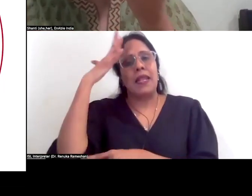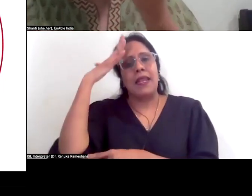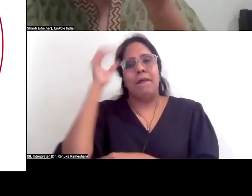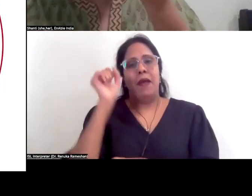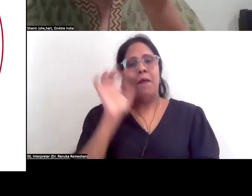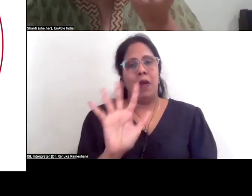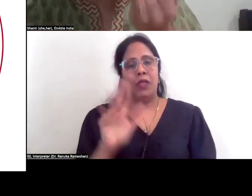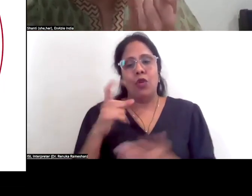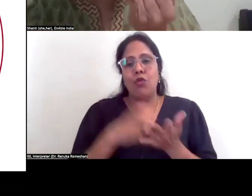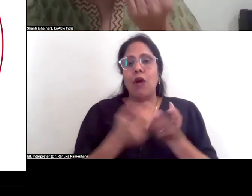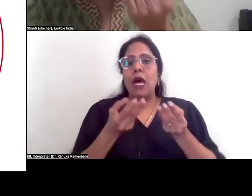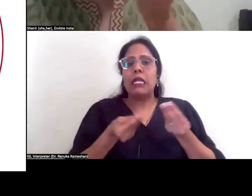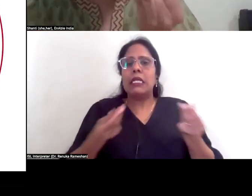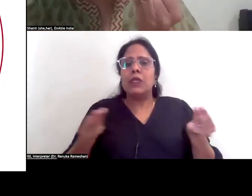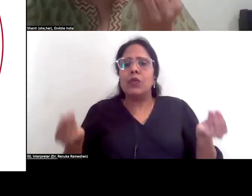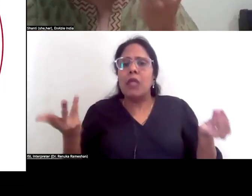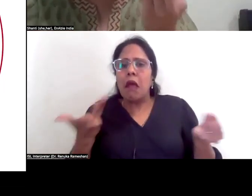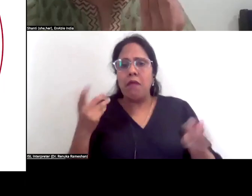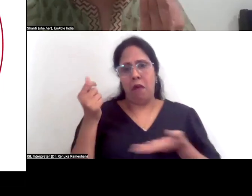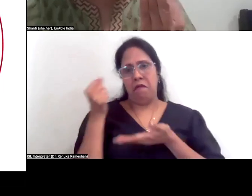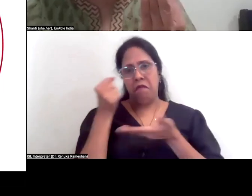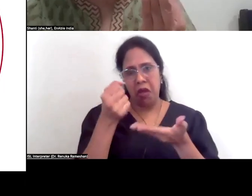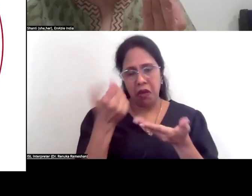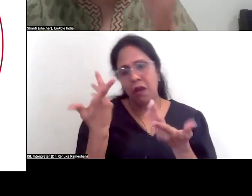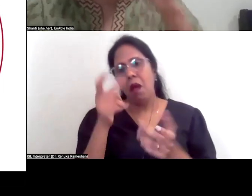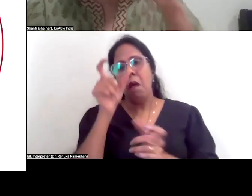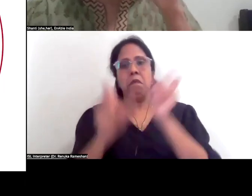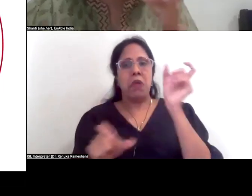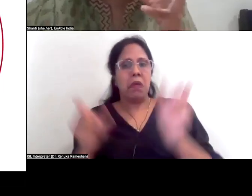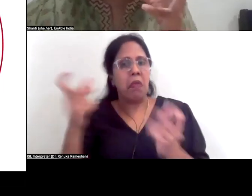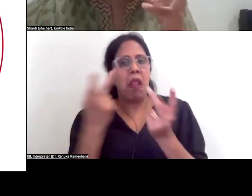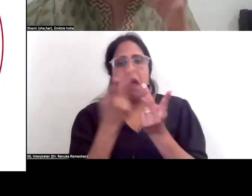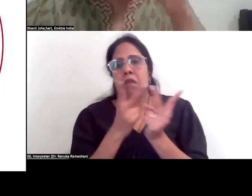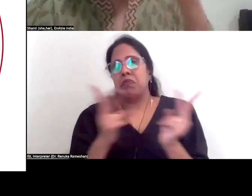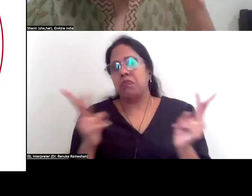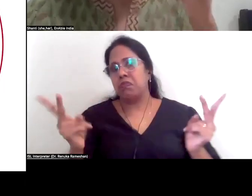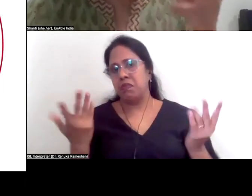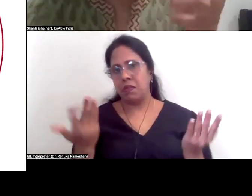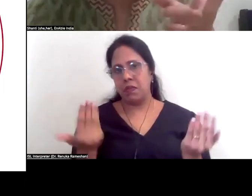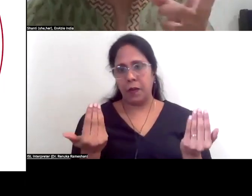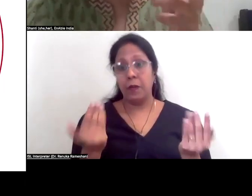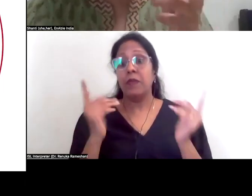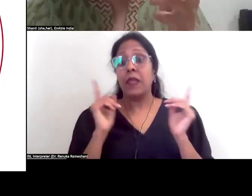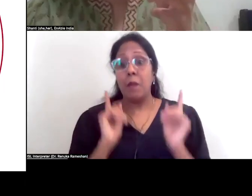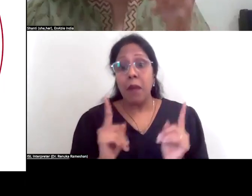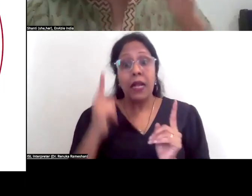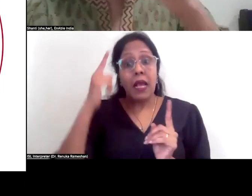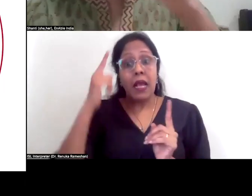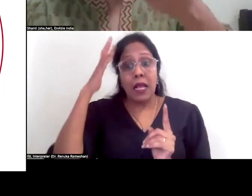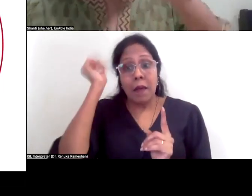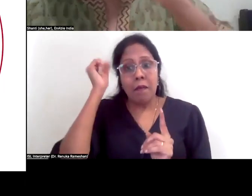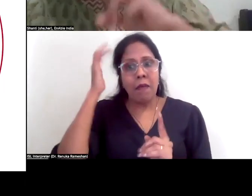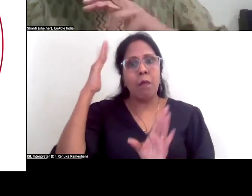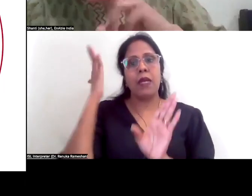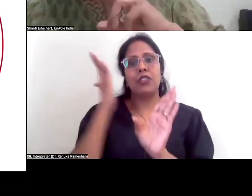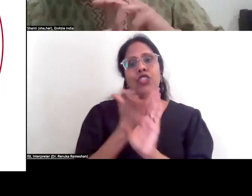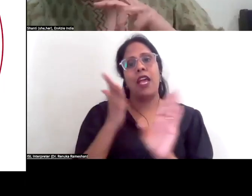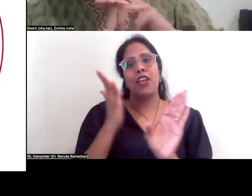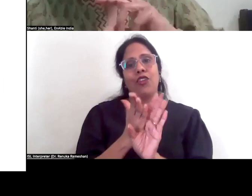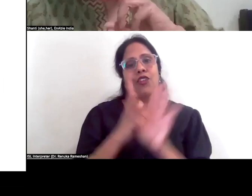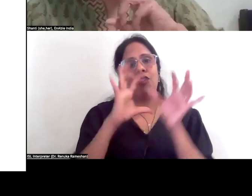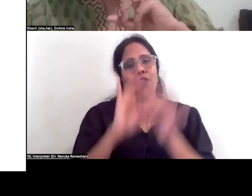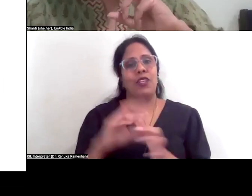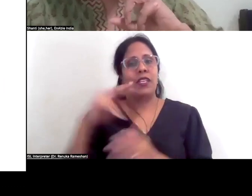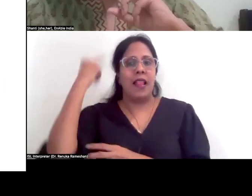resource? Sometimes resources is fund, people, many other things, but there are also psychological resources. I will come to that a